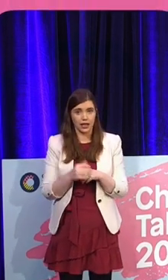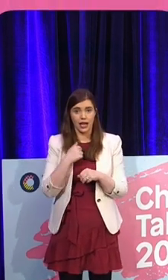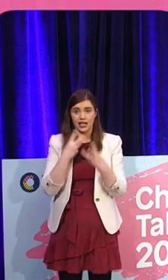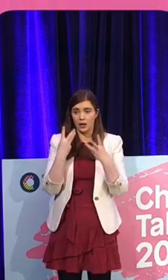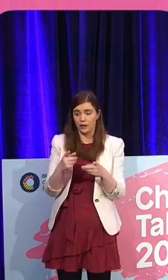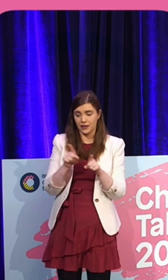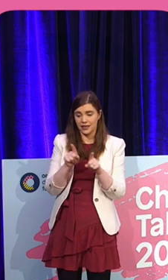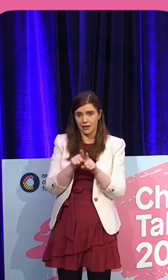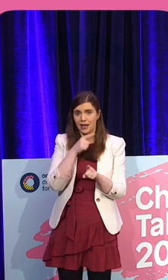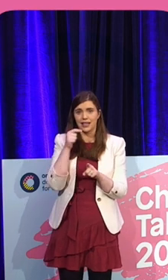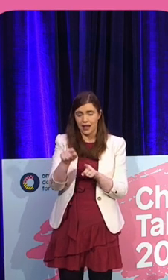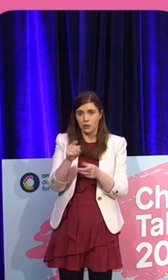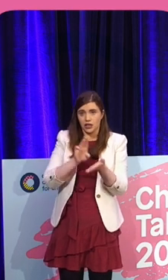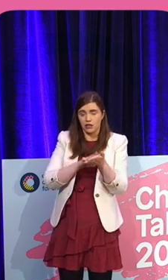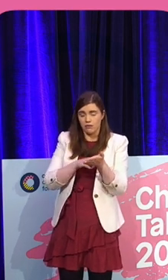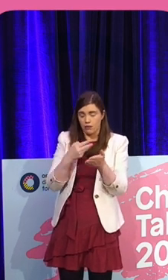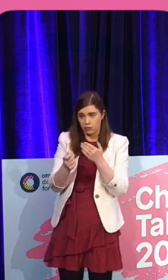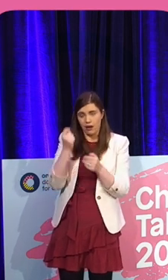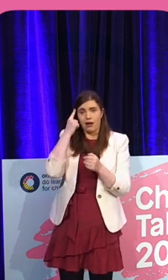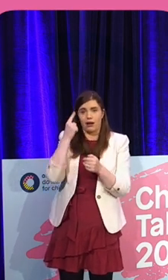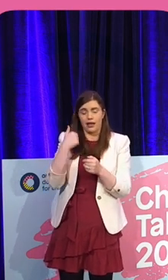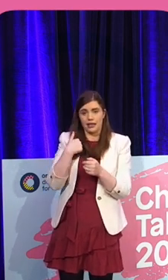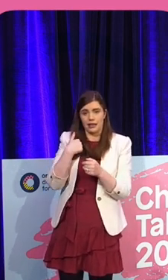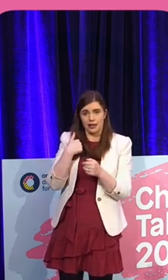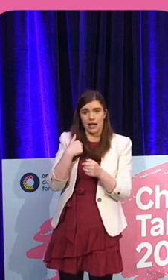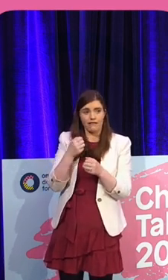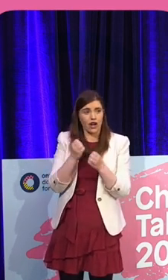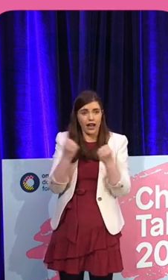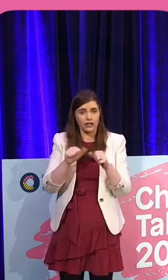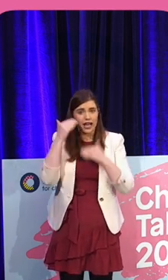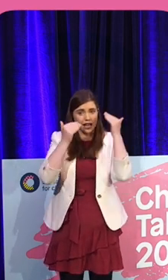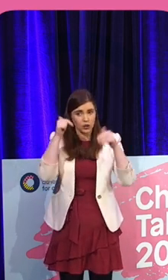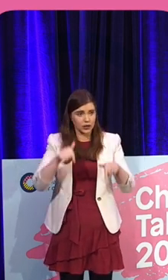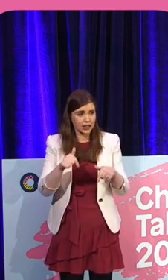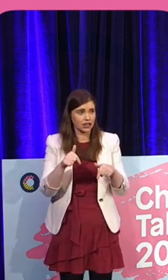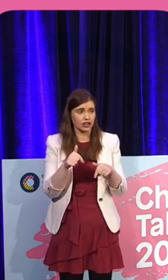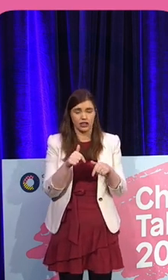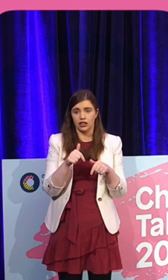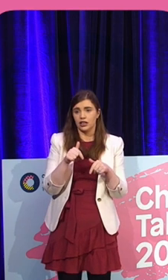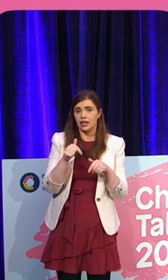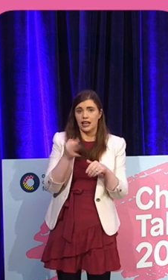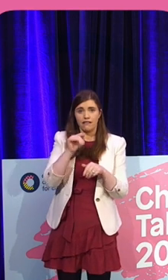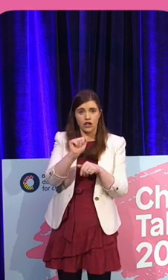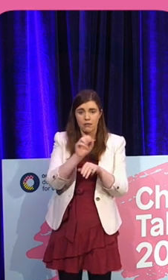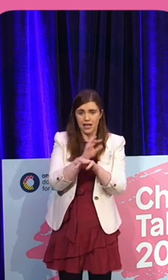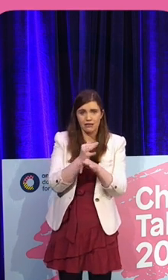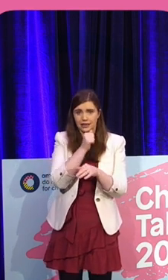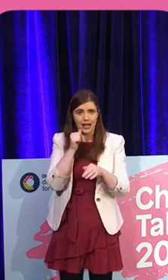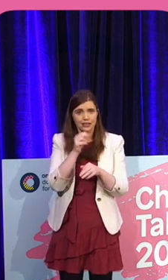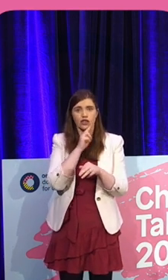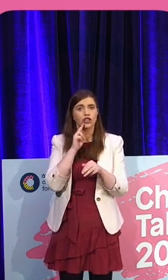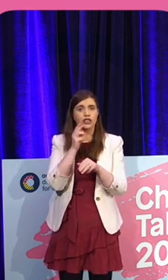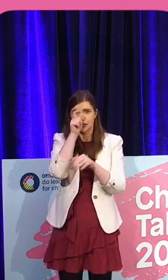I call that my sparkling moment, and I want to put the challenge out to you, every adult in the audience that is listening and is here. If you're a parent, an aunt, an uncle, a teacher,